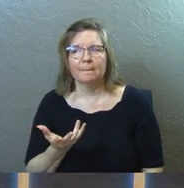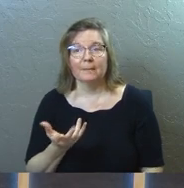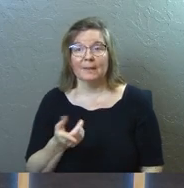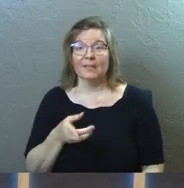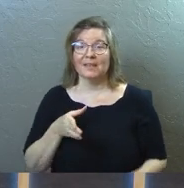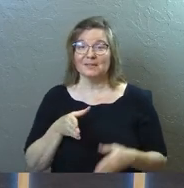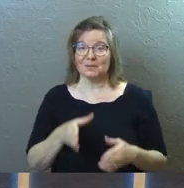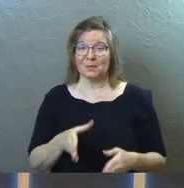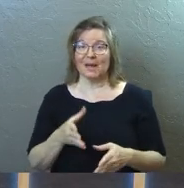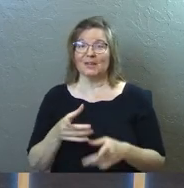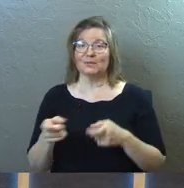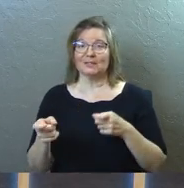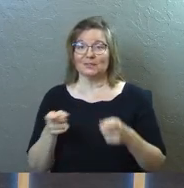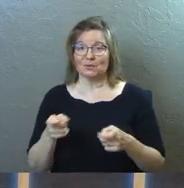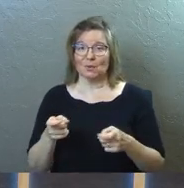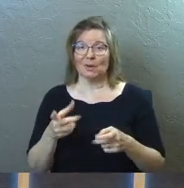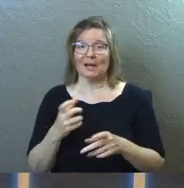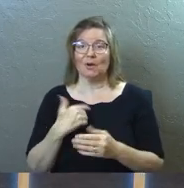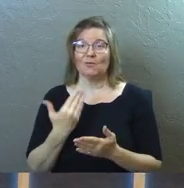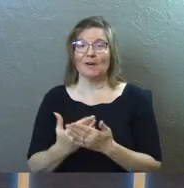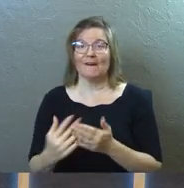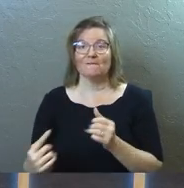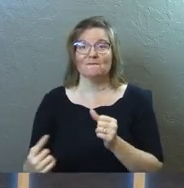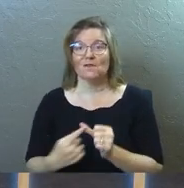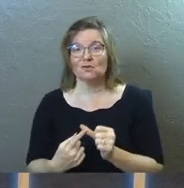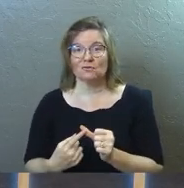There's a way to get control, just get there first.